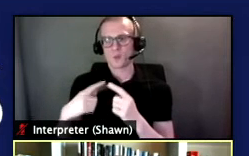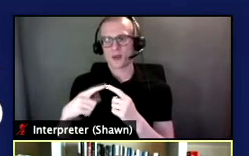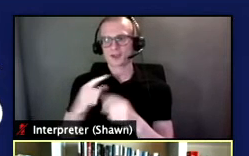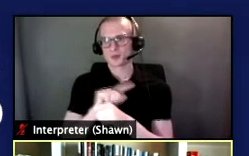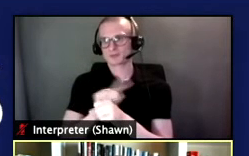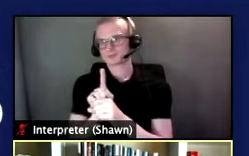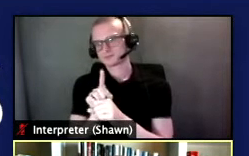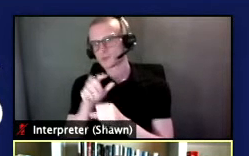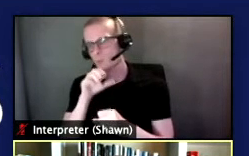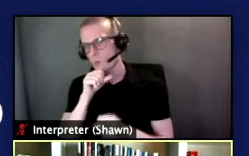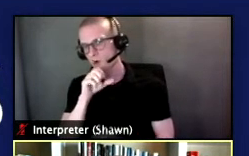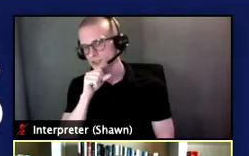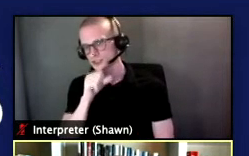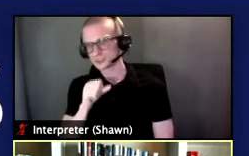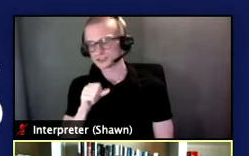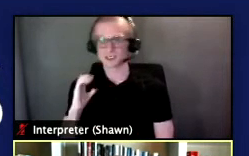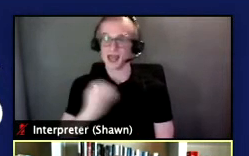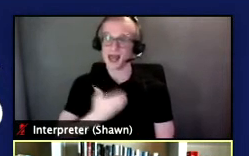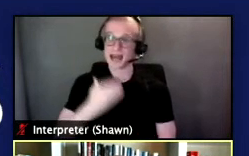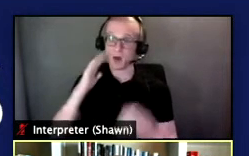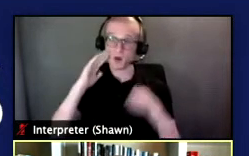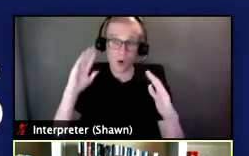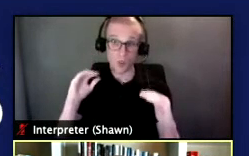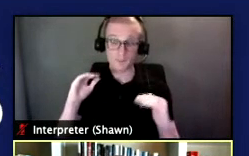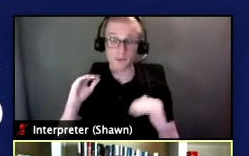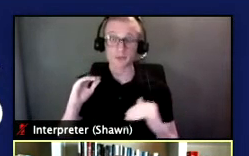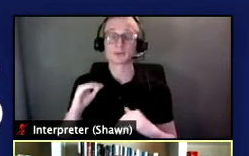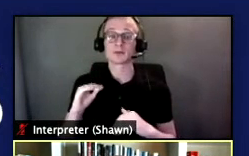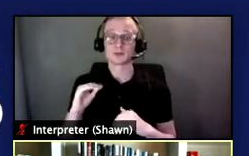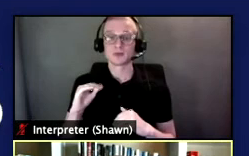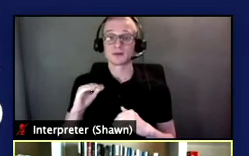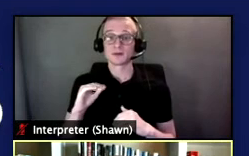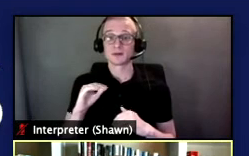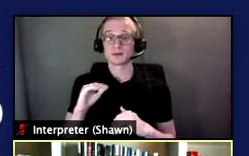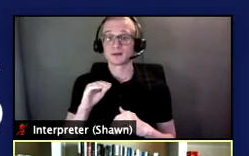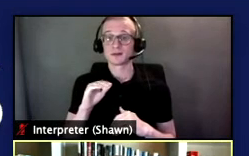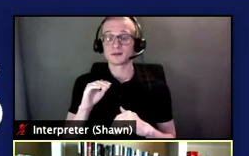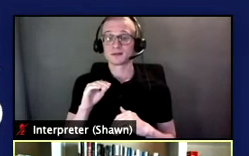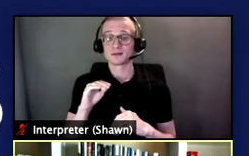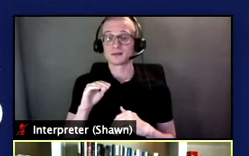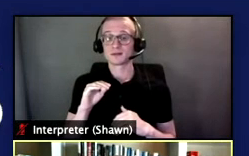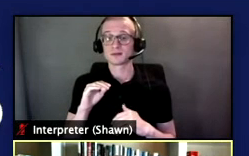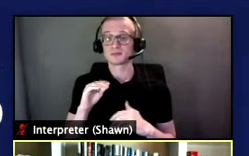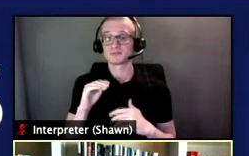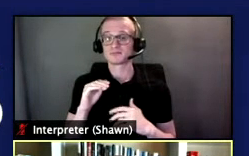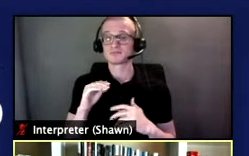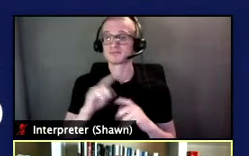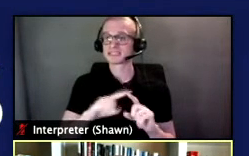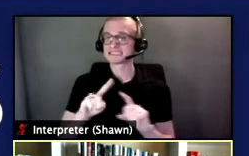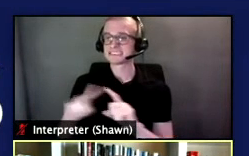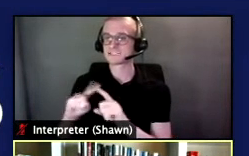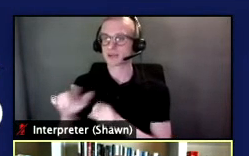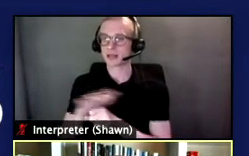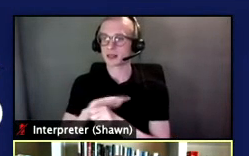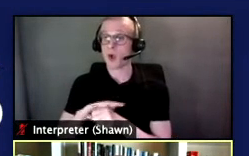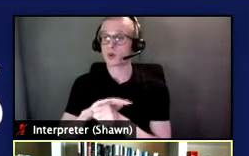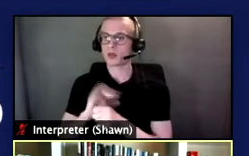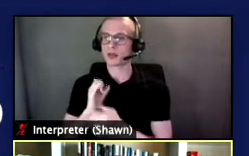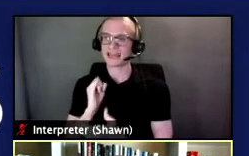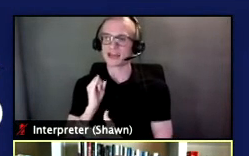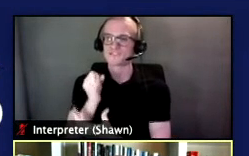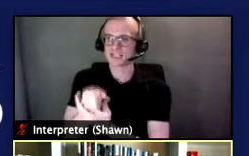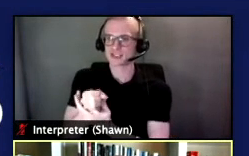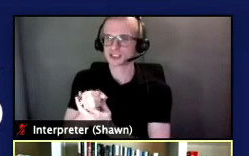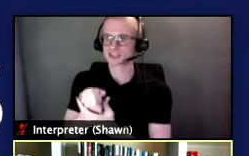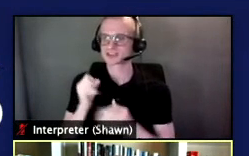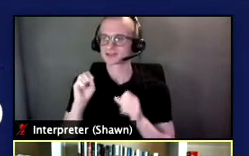our hope with all of this is that these are the kinds of local interventions that will help control the spread of